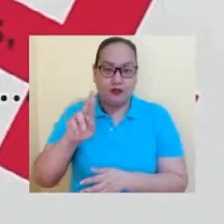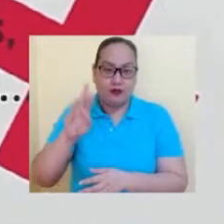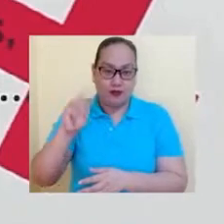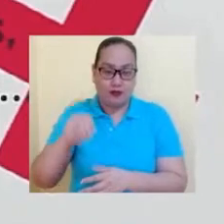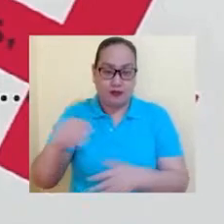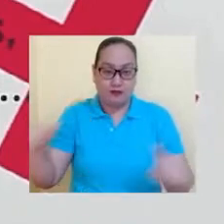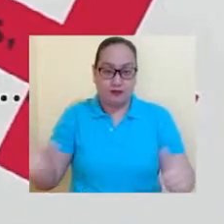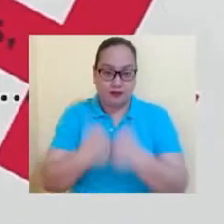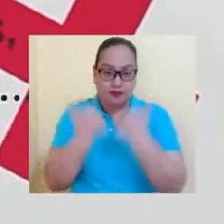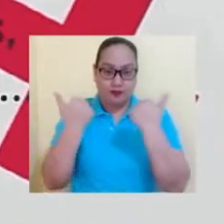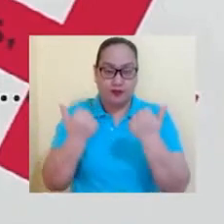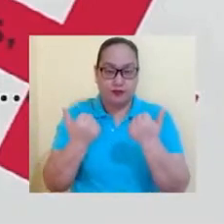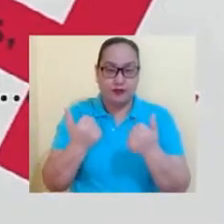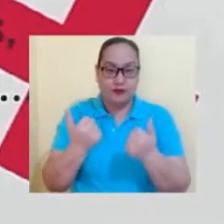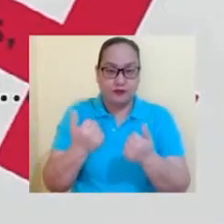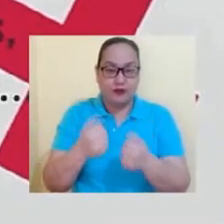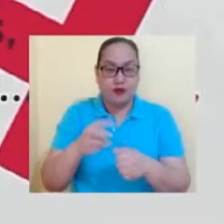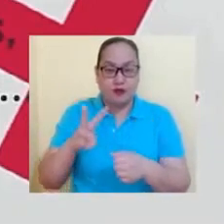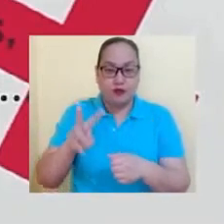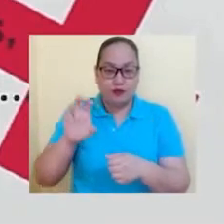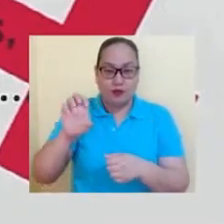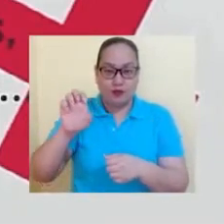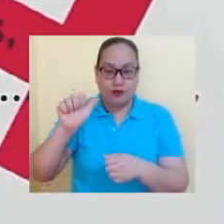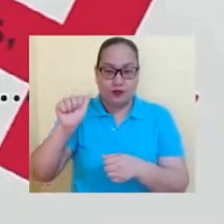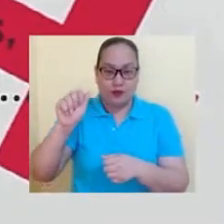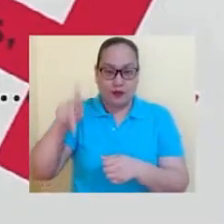falls, hits, weapons, and more.